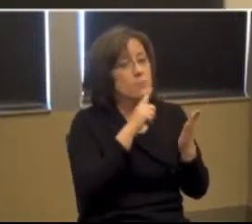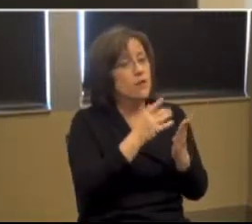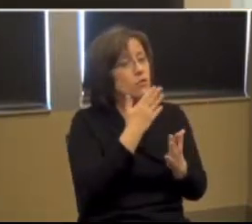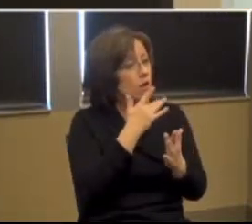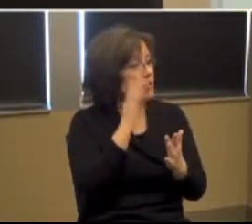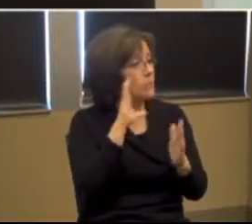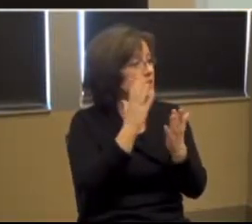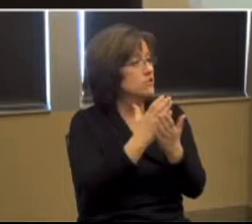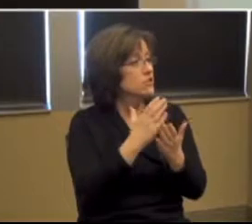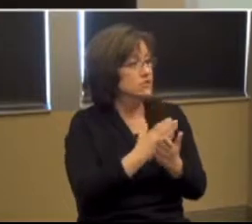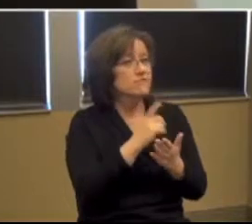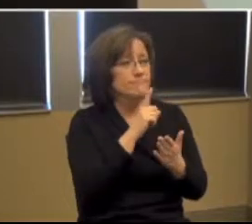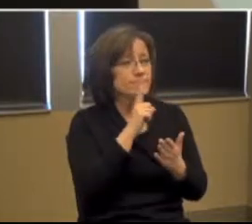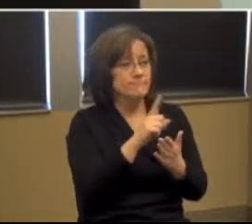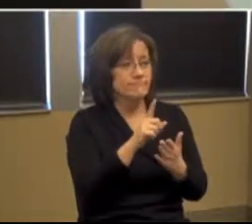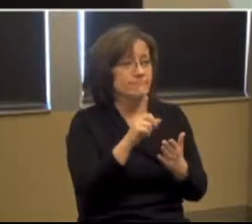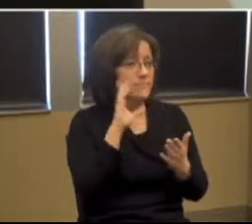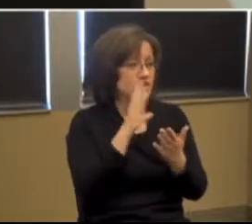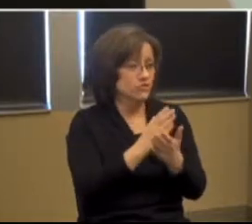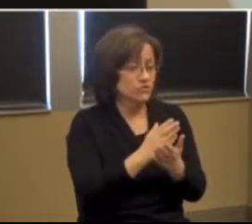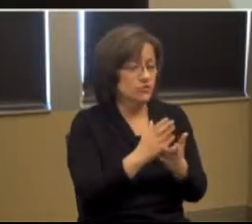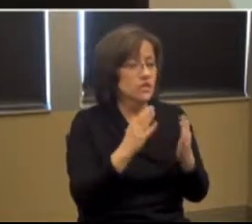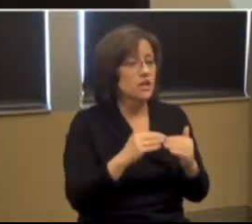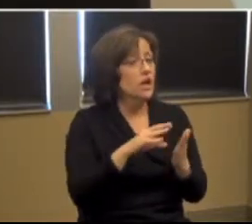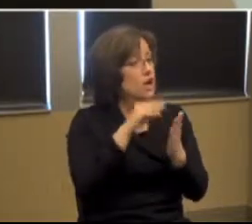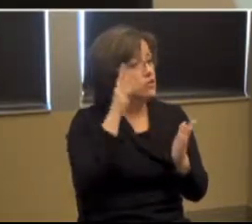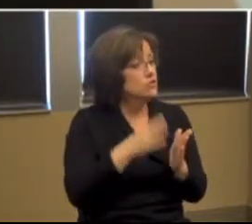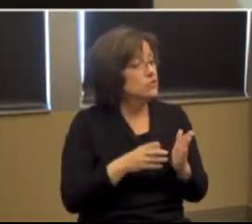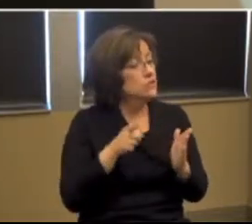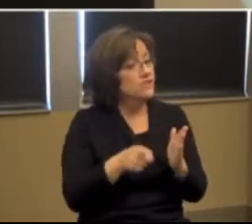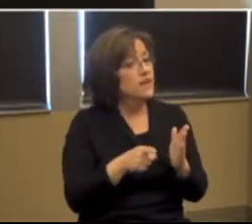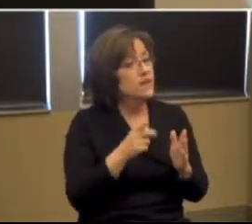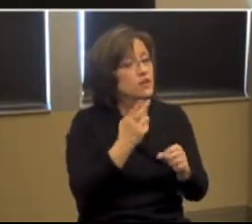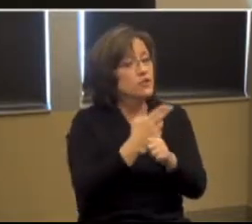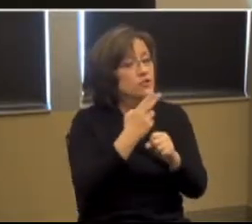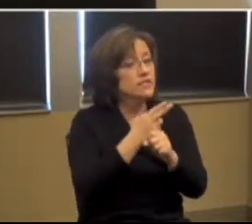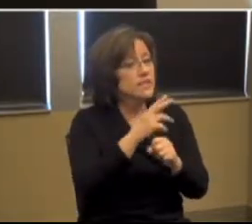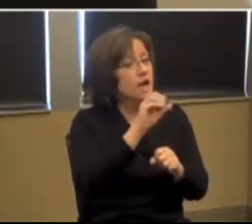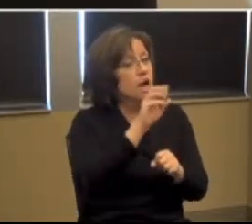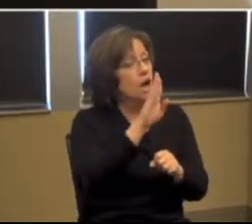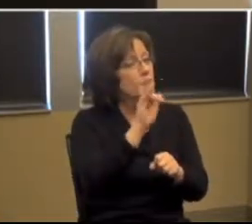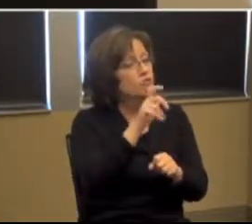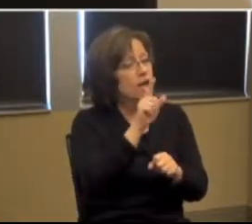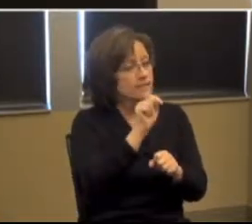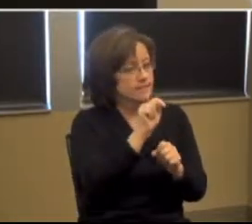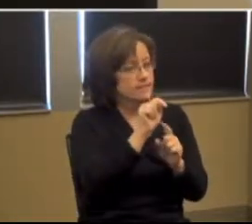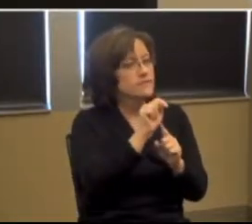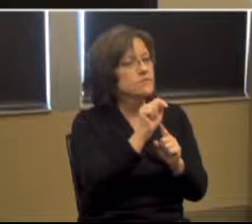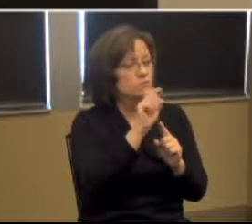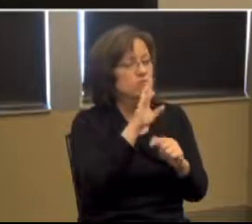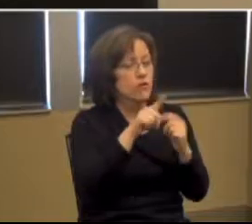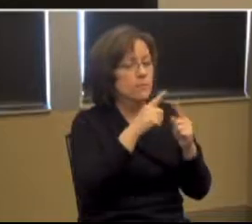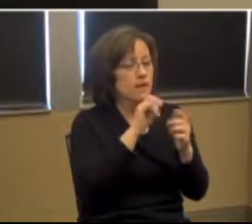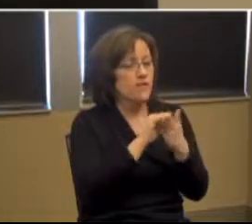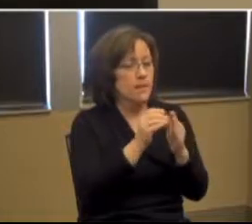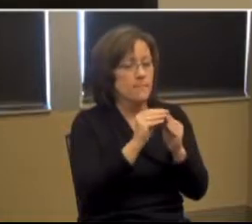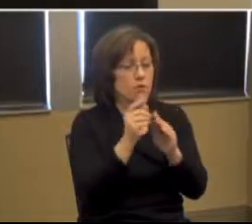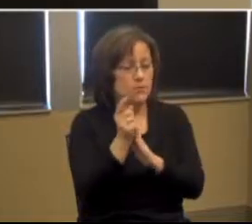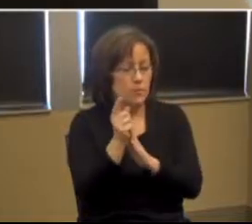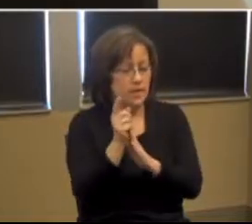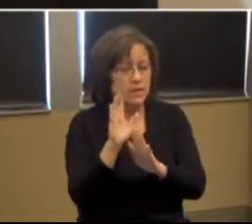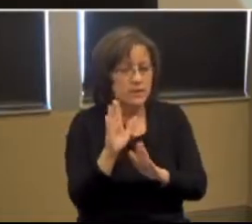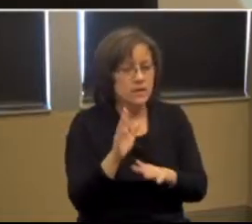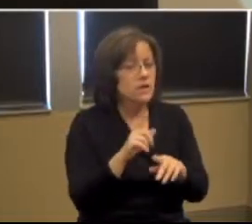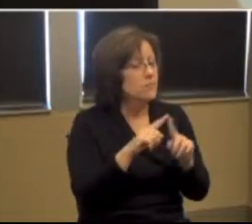actual digital pictures. There's a student on there that's using an object schedule, and we'll talk about object schedules a little bit more in a moment. So